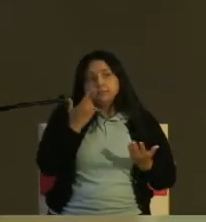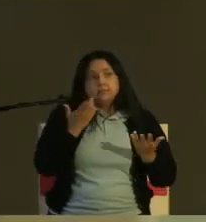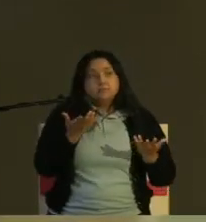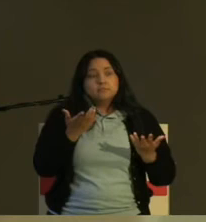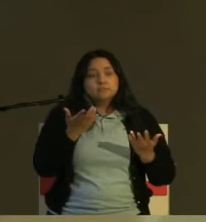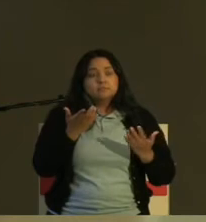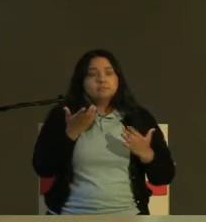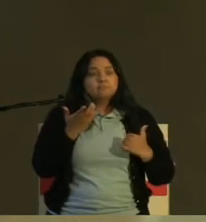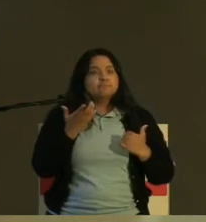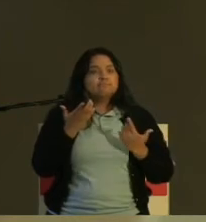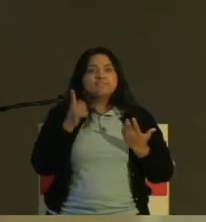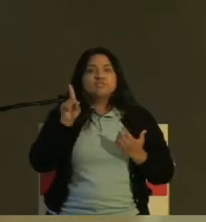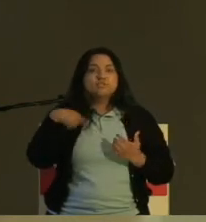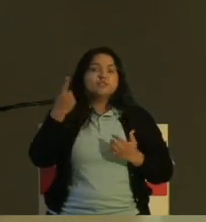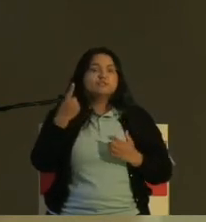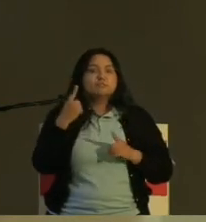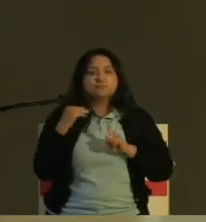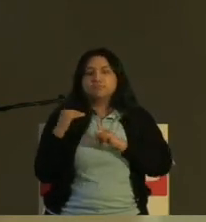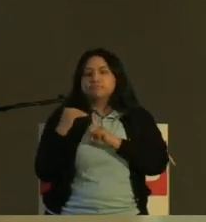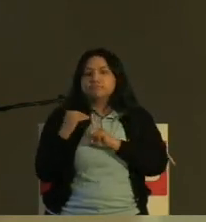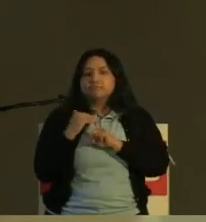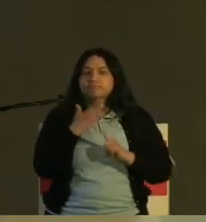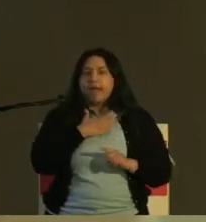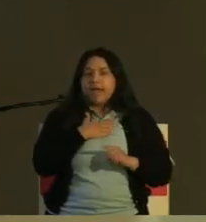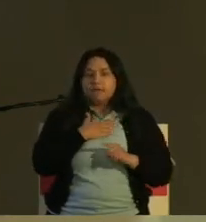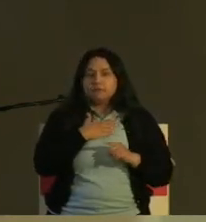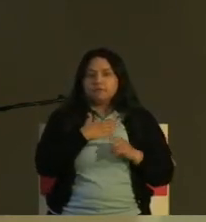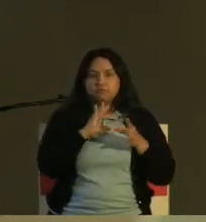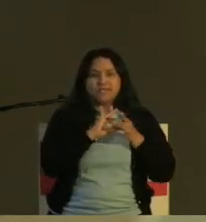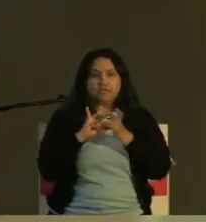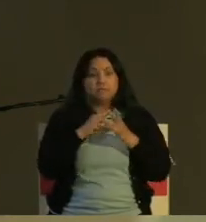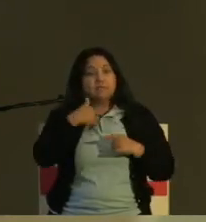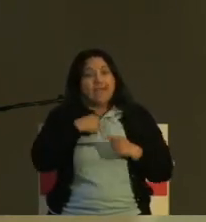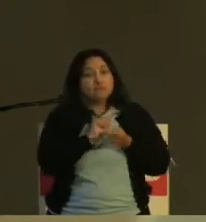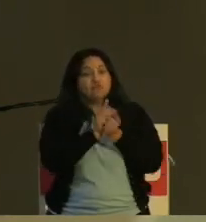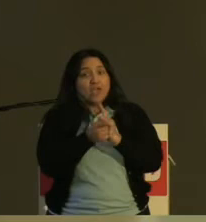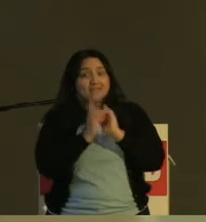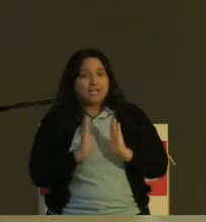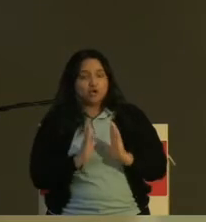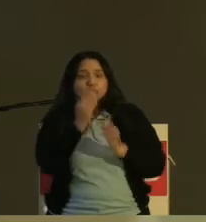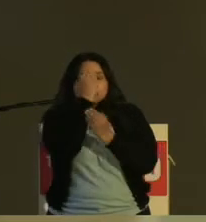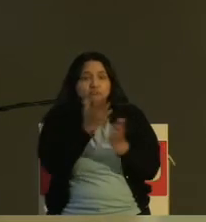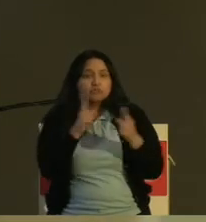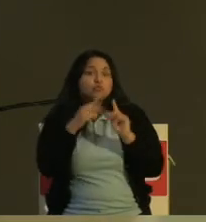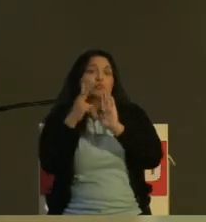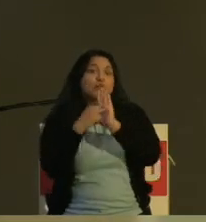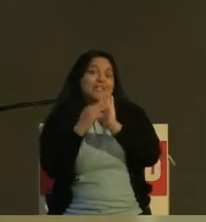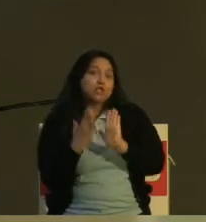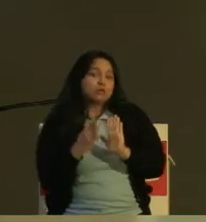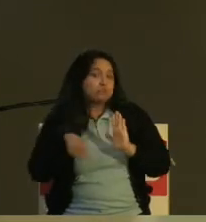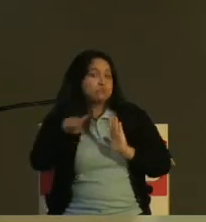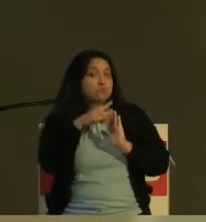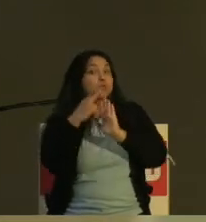it's a reminder of my relationship as translator with the reader who's reading words